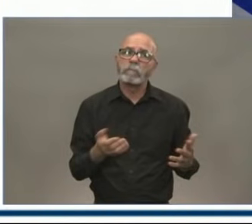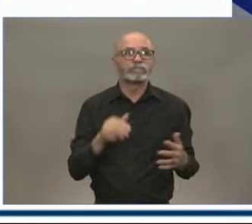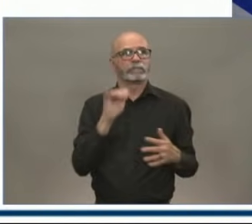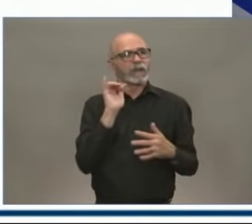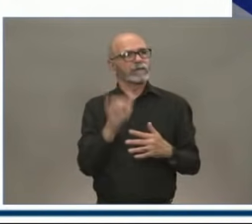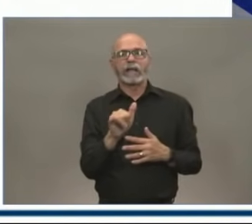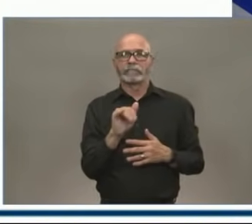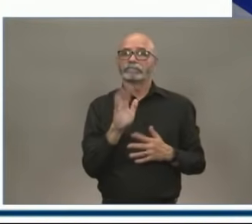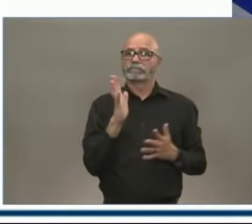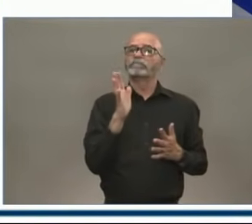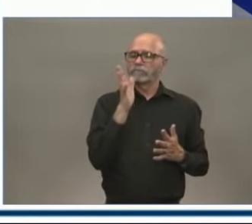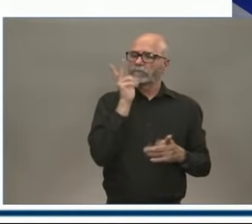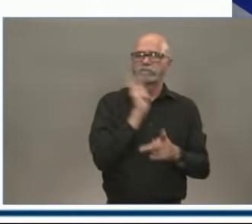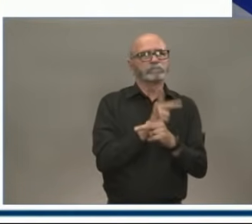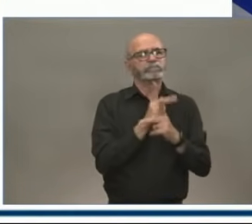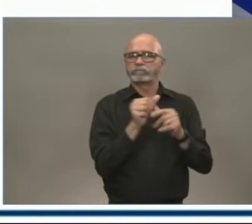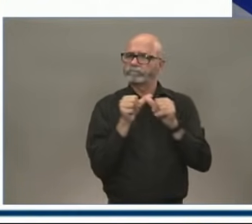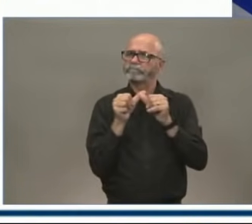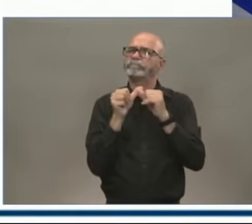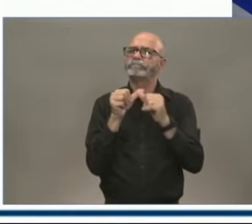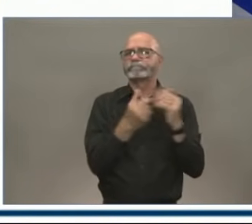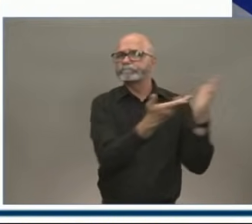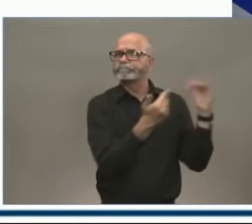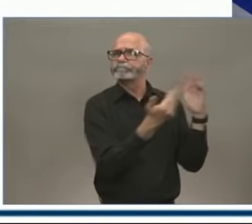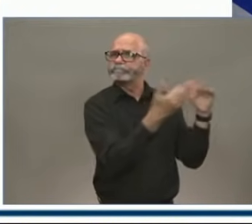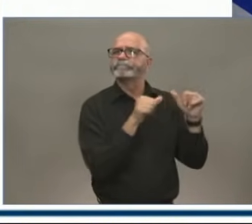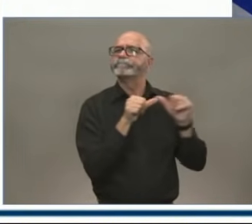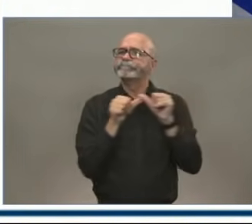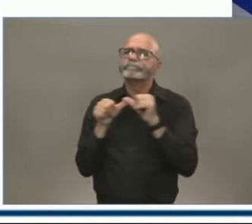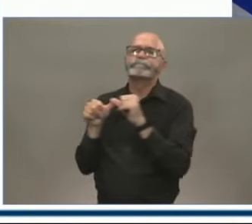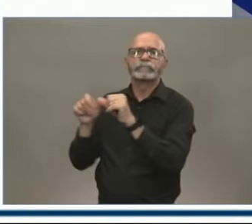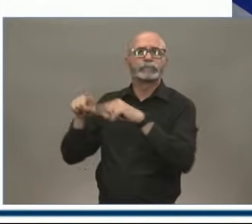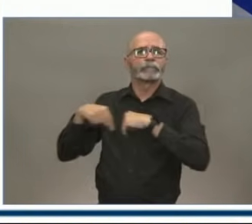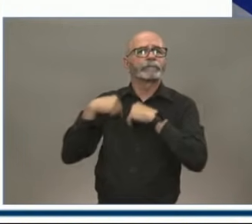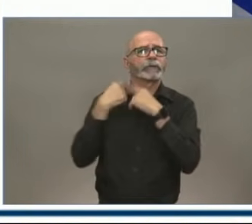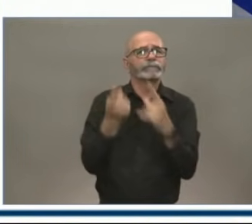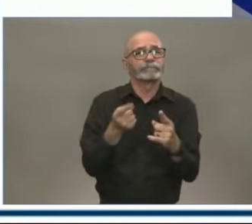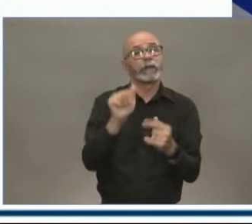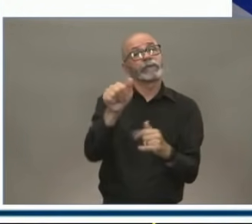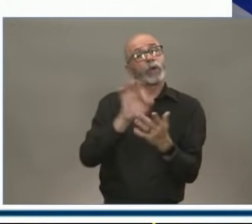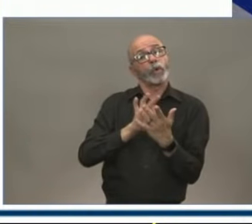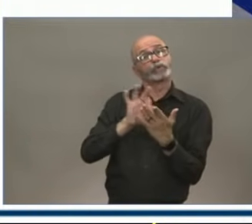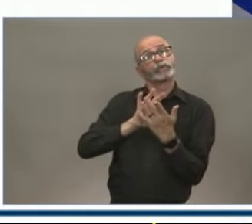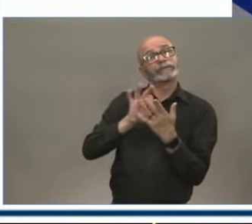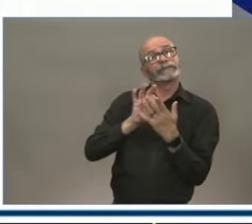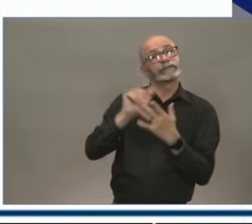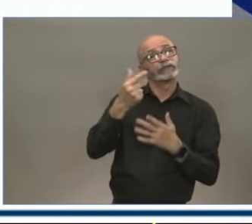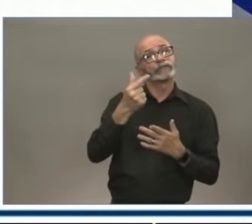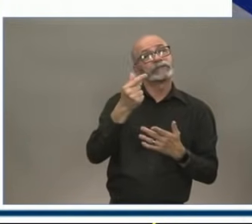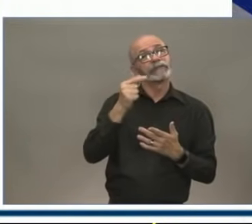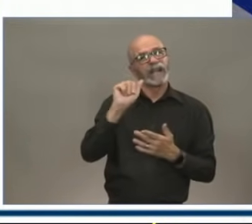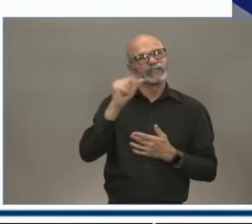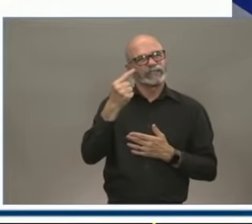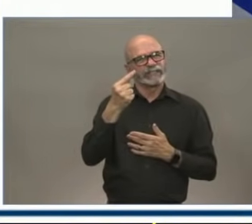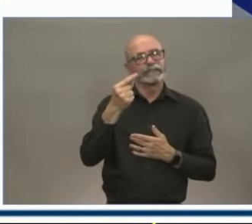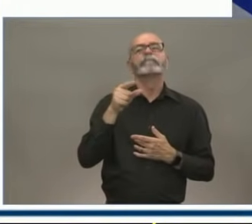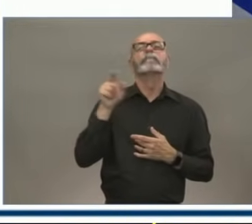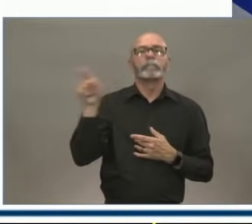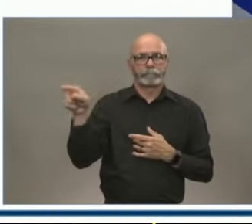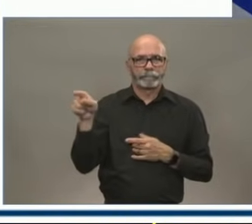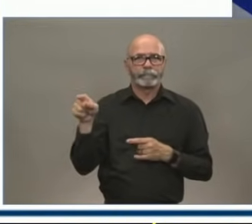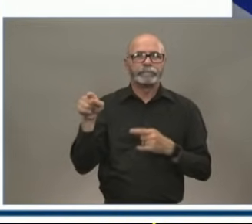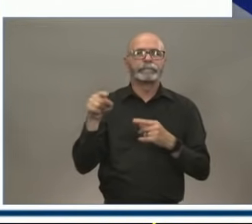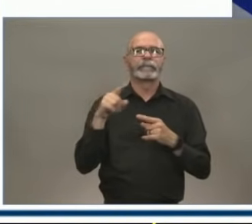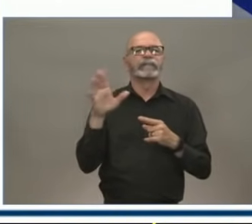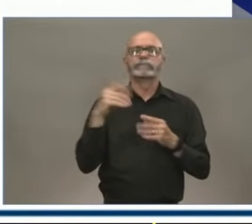will continue to do that. But as always, the Auditor General, the opposition, you, the media will all pass judgment over